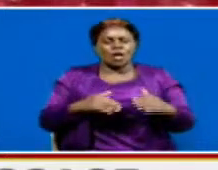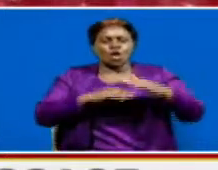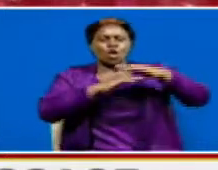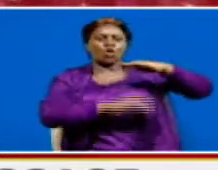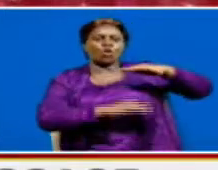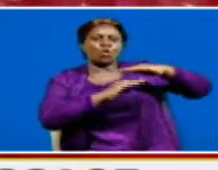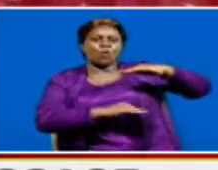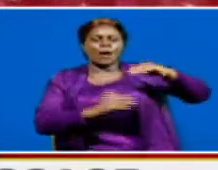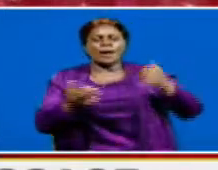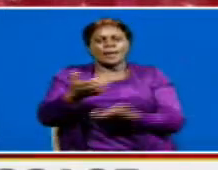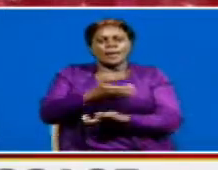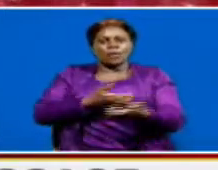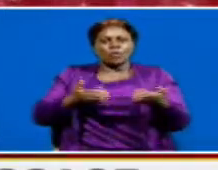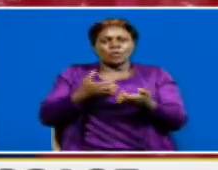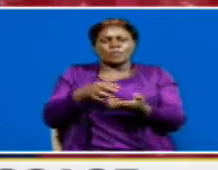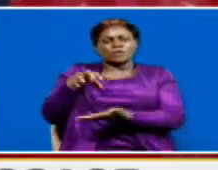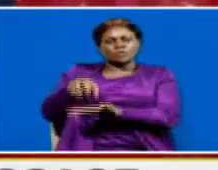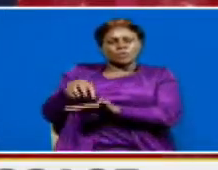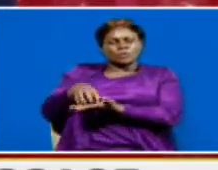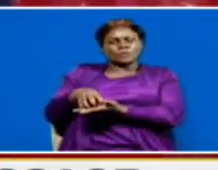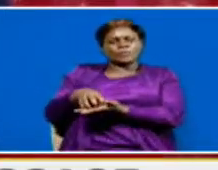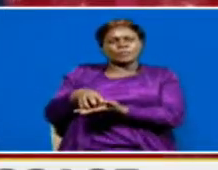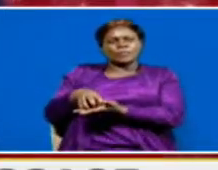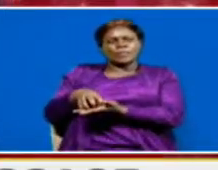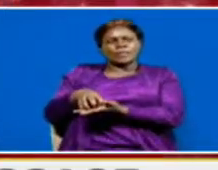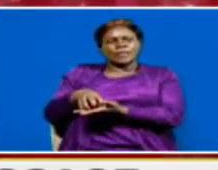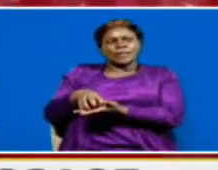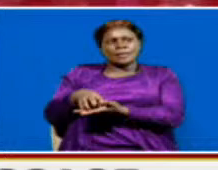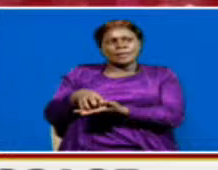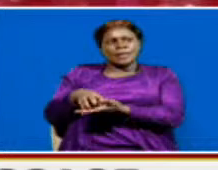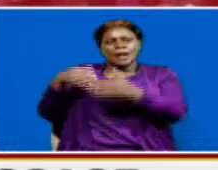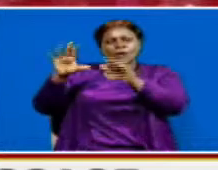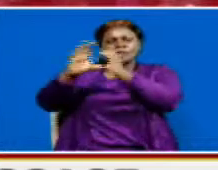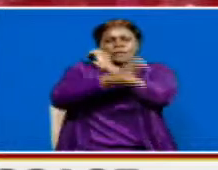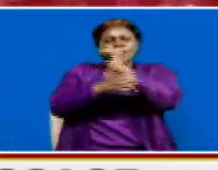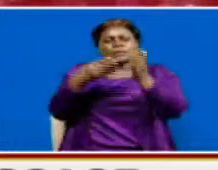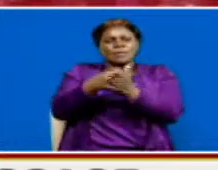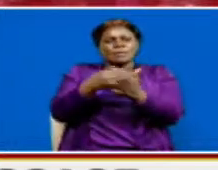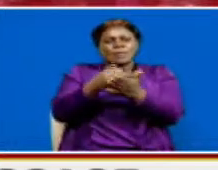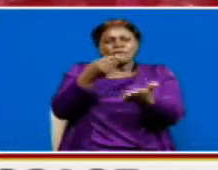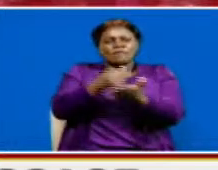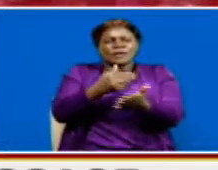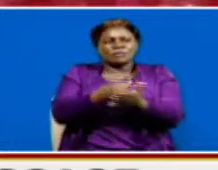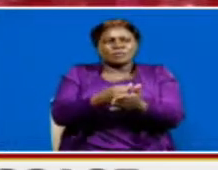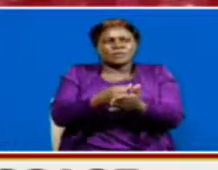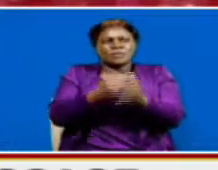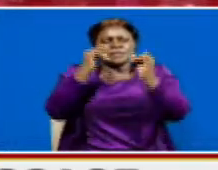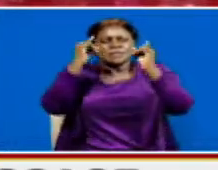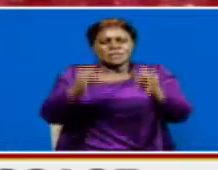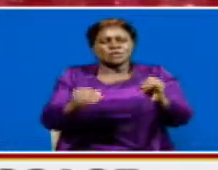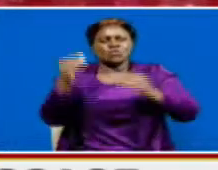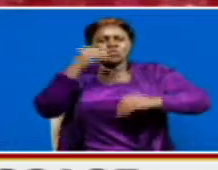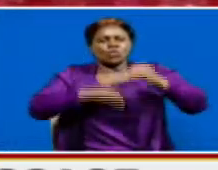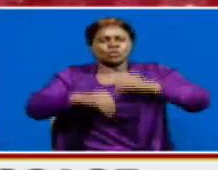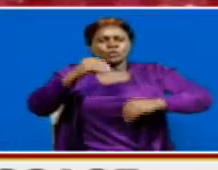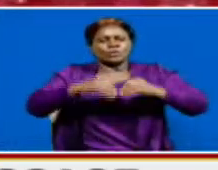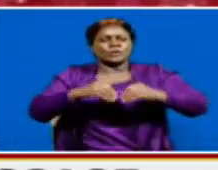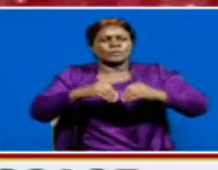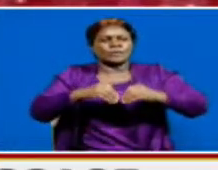lower economic echelons. The Hustler Fund and the NSSF new contribution